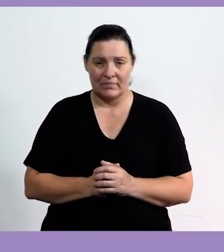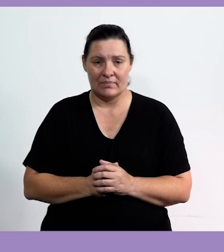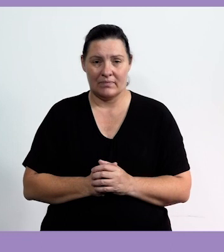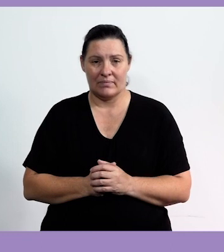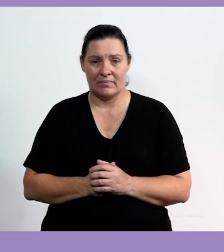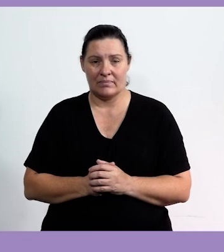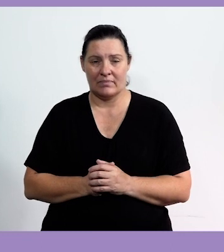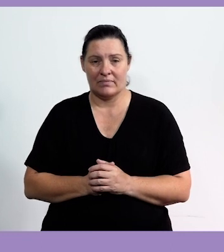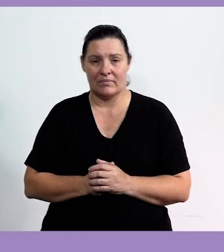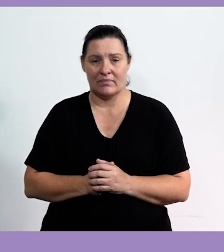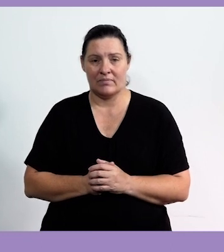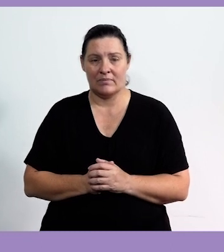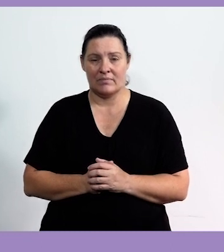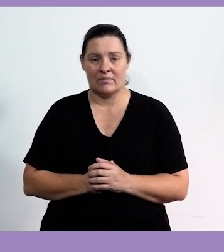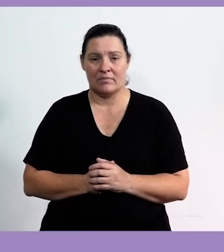equal.